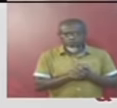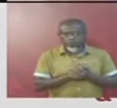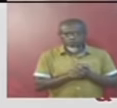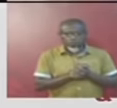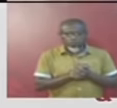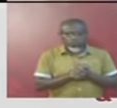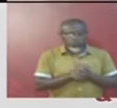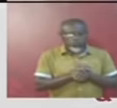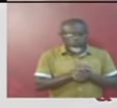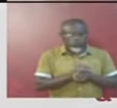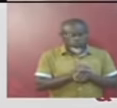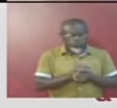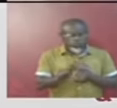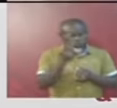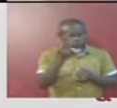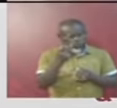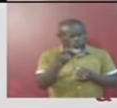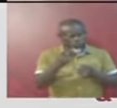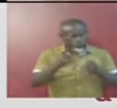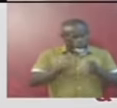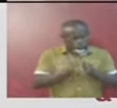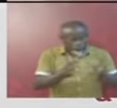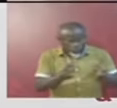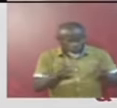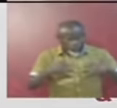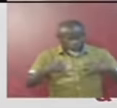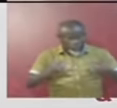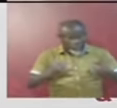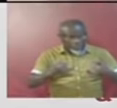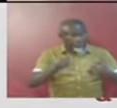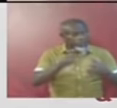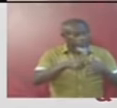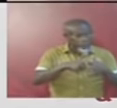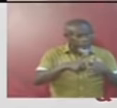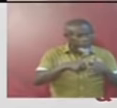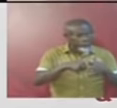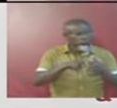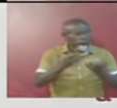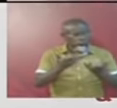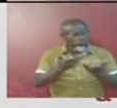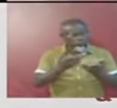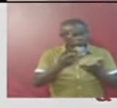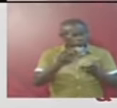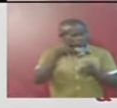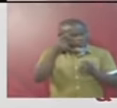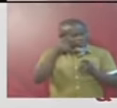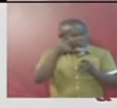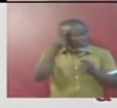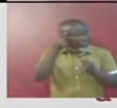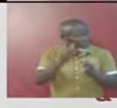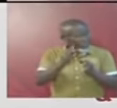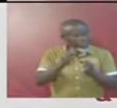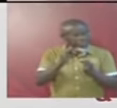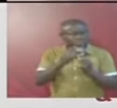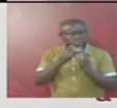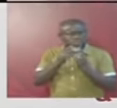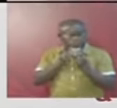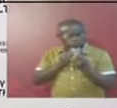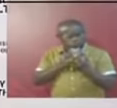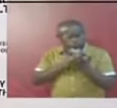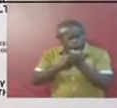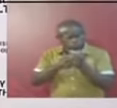other factors, which the Honorable Prime Minister will always take into consideration prior to making those ultimate decisions. Dr.